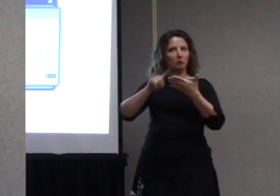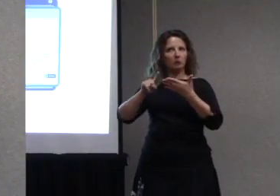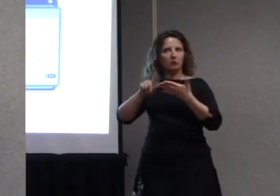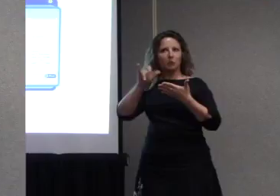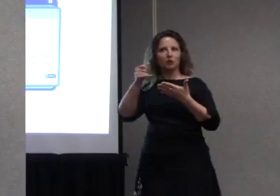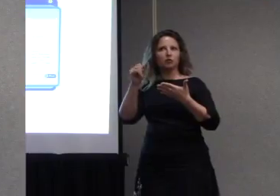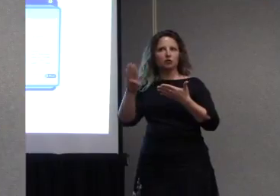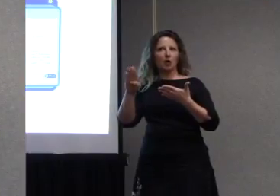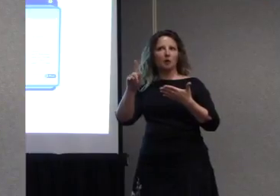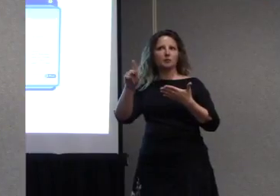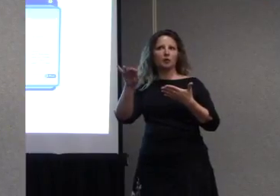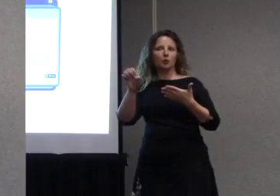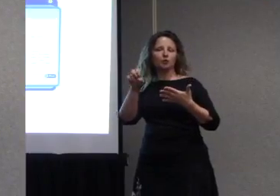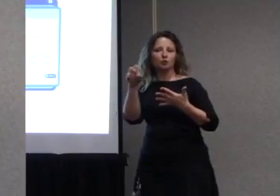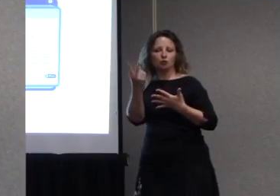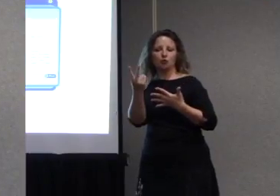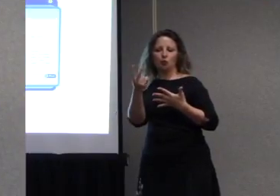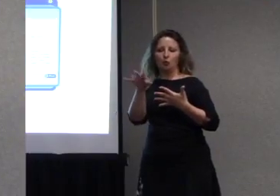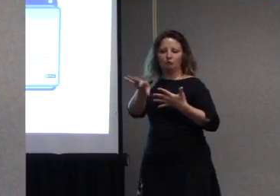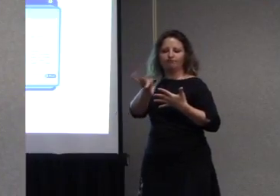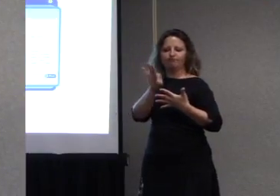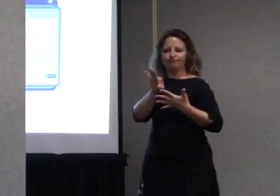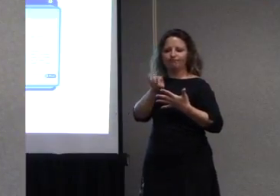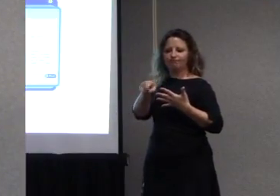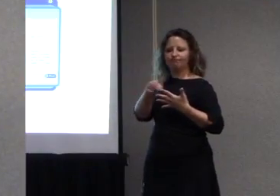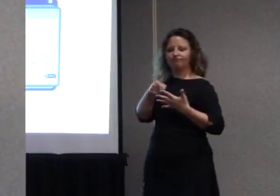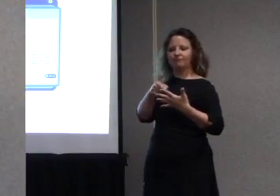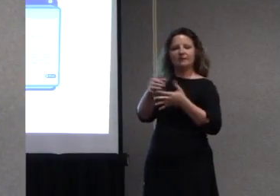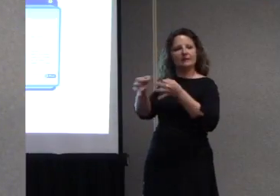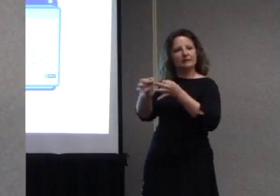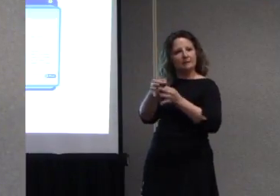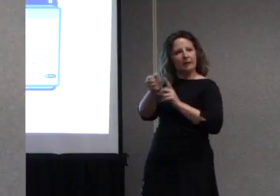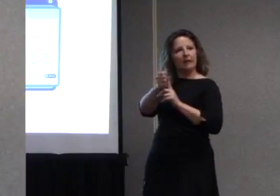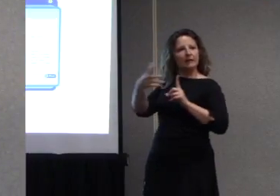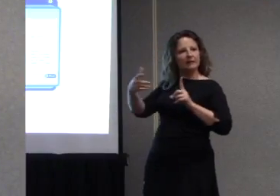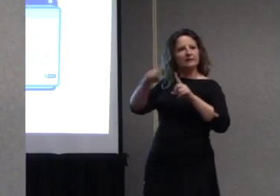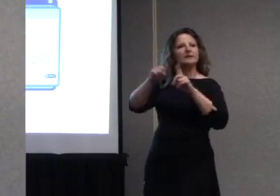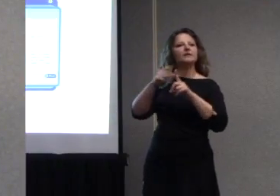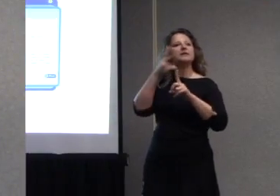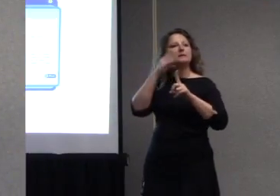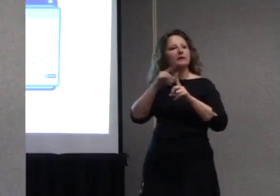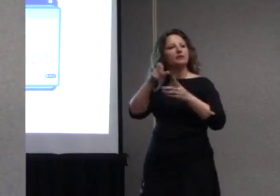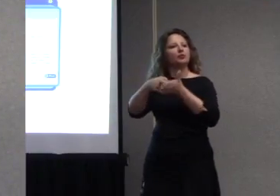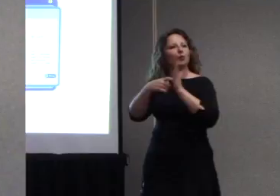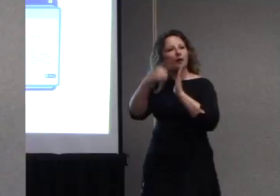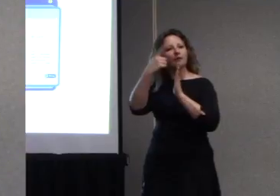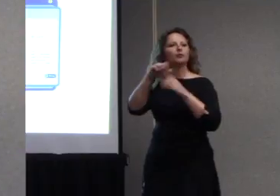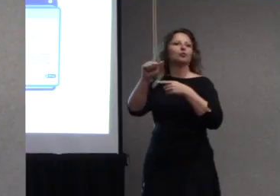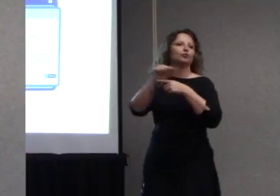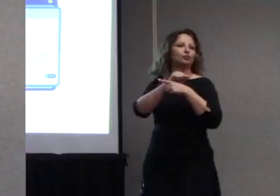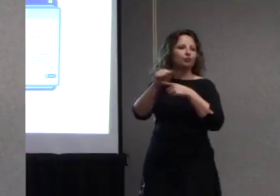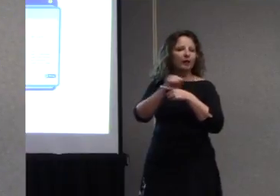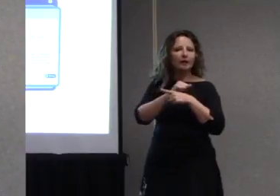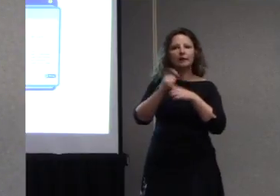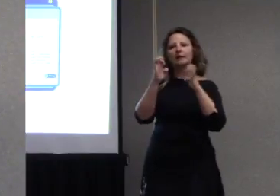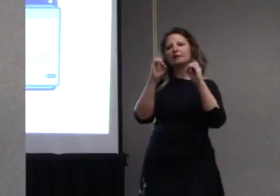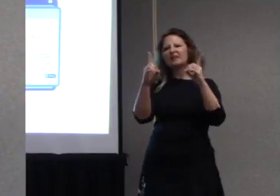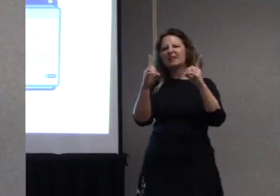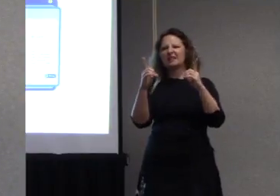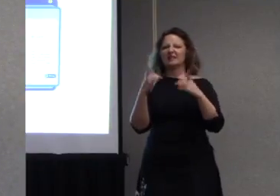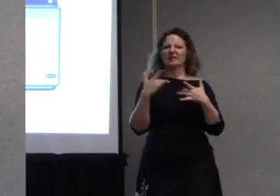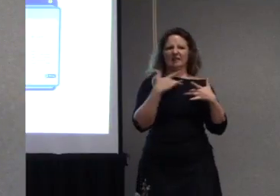zone 2. And going into job zone 2, it explains about different experience that you need to have,